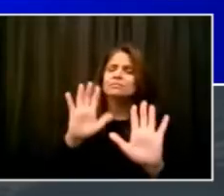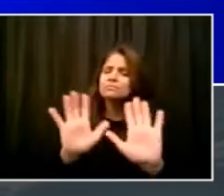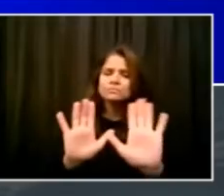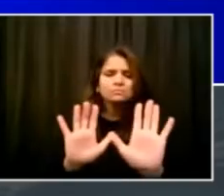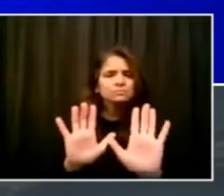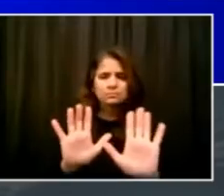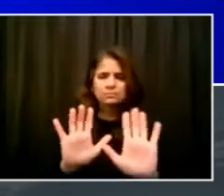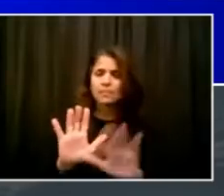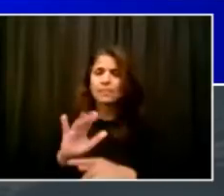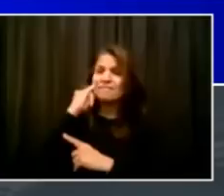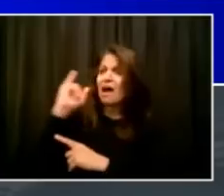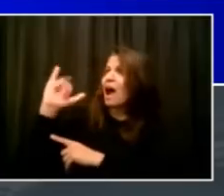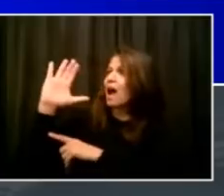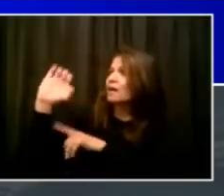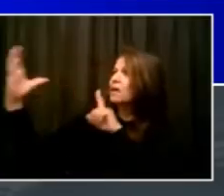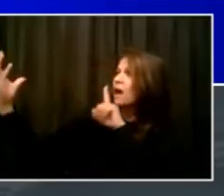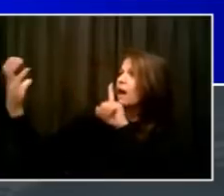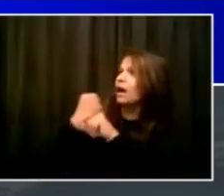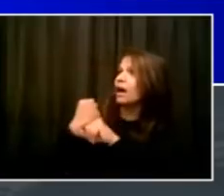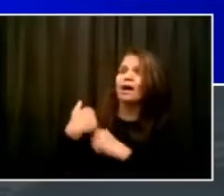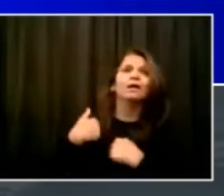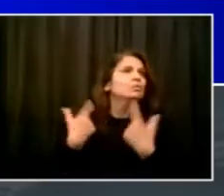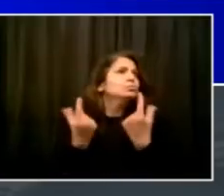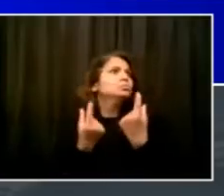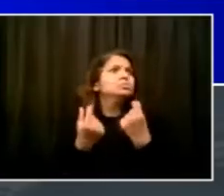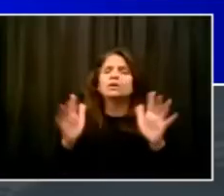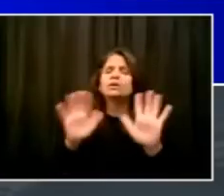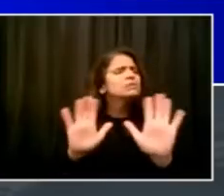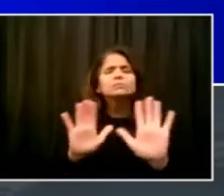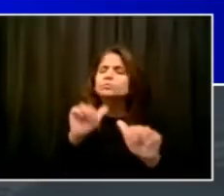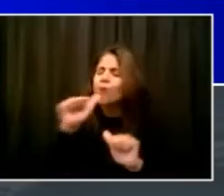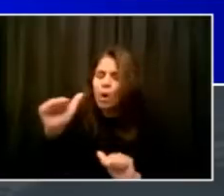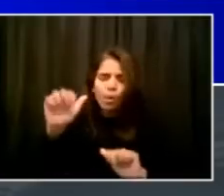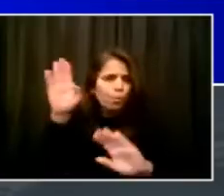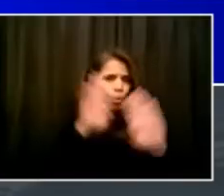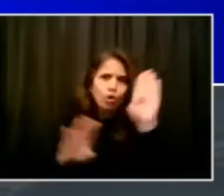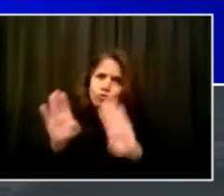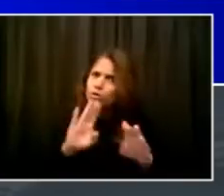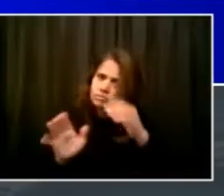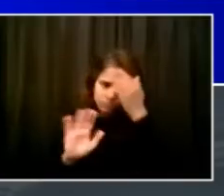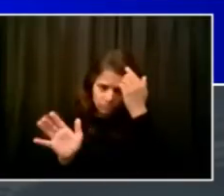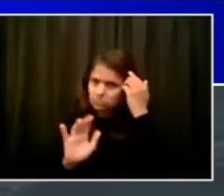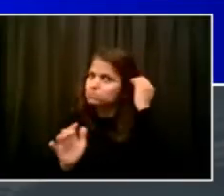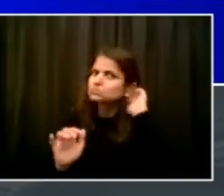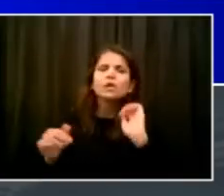more information and you're ready to fill out that form, and we need you to, go to